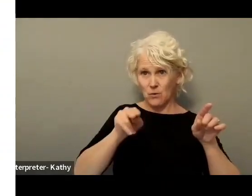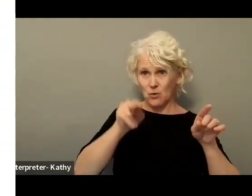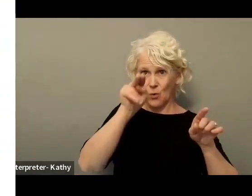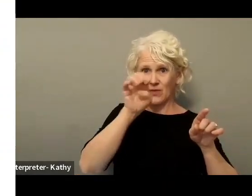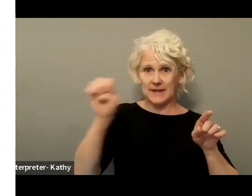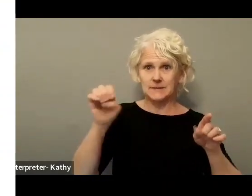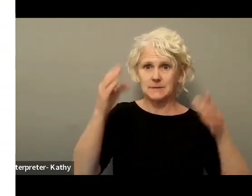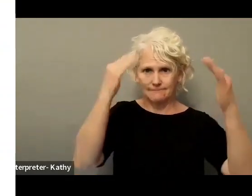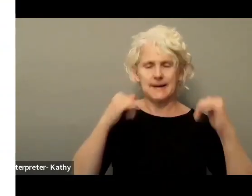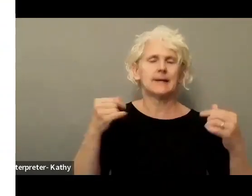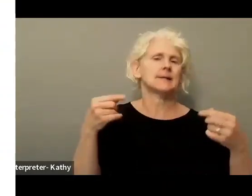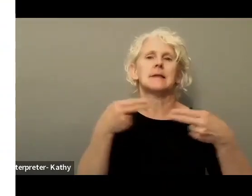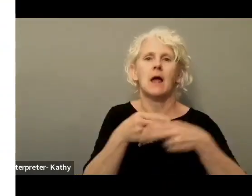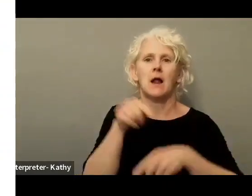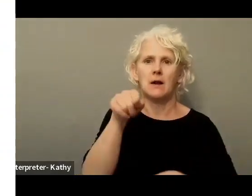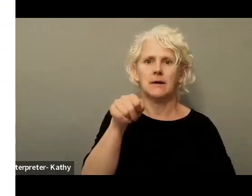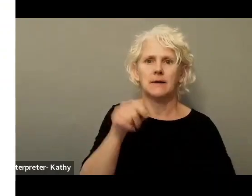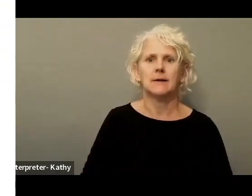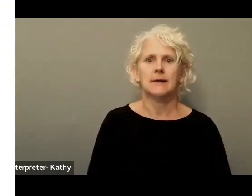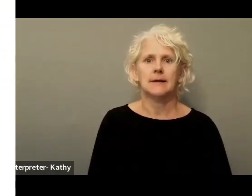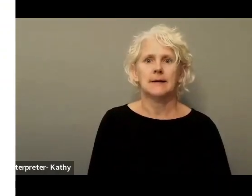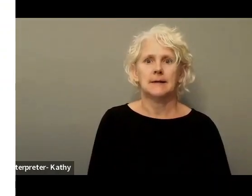Next slide.